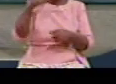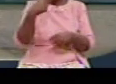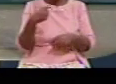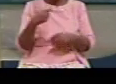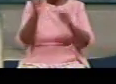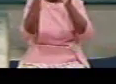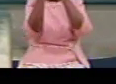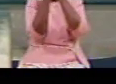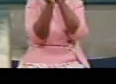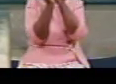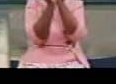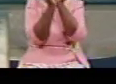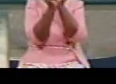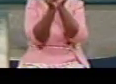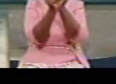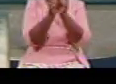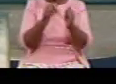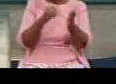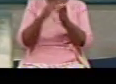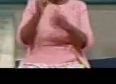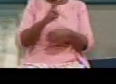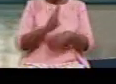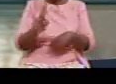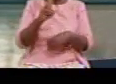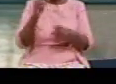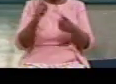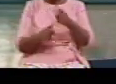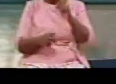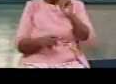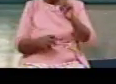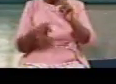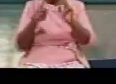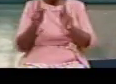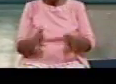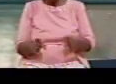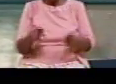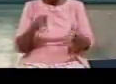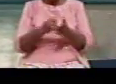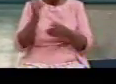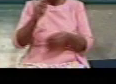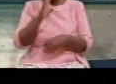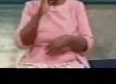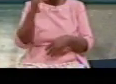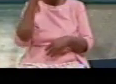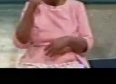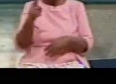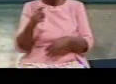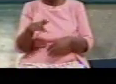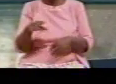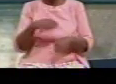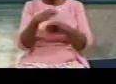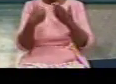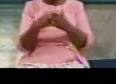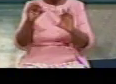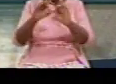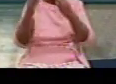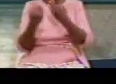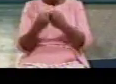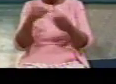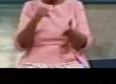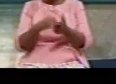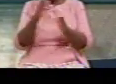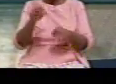captivity. It can be applied to one person. It can be applied to a family. It can be applied to